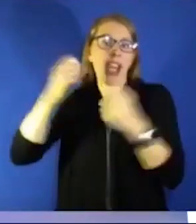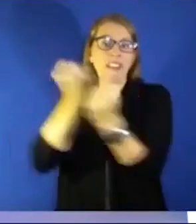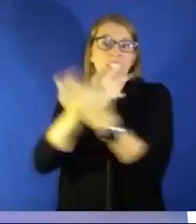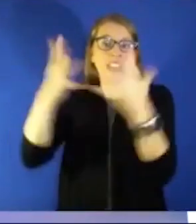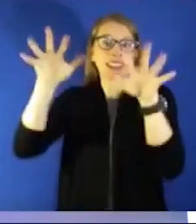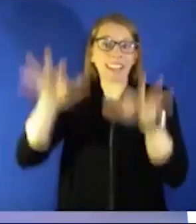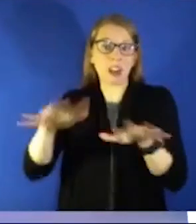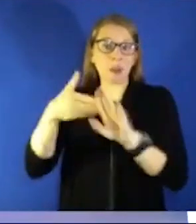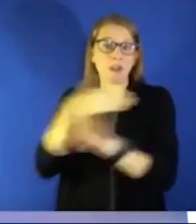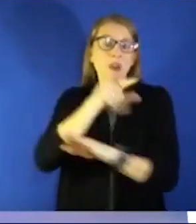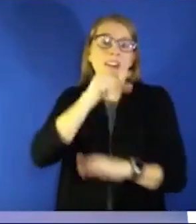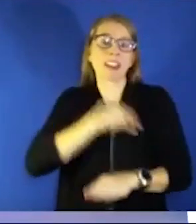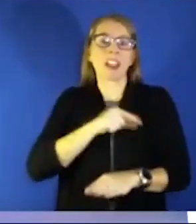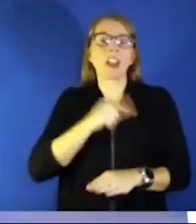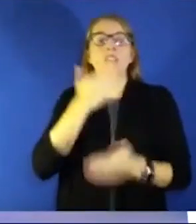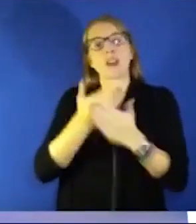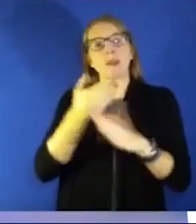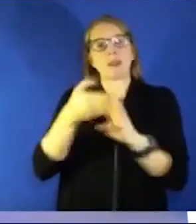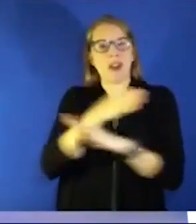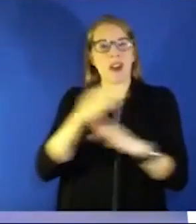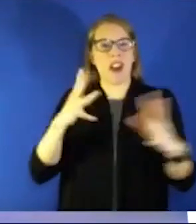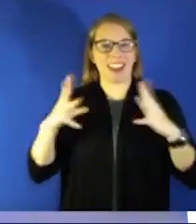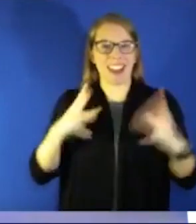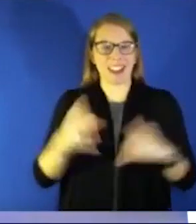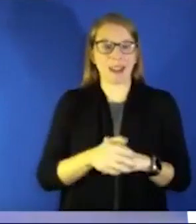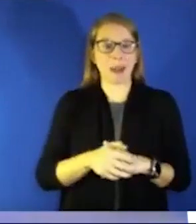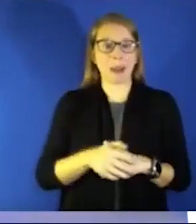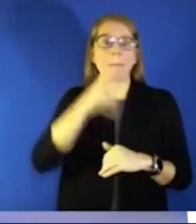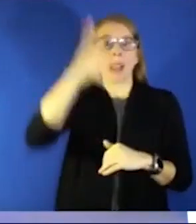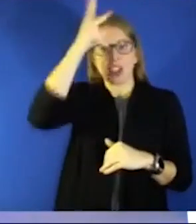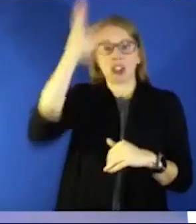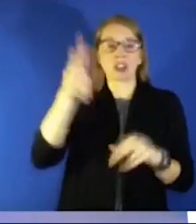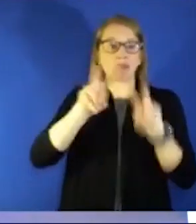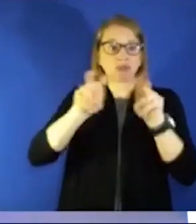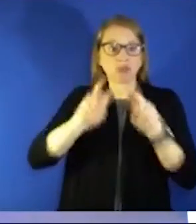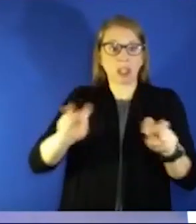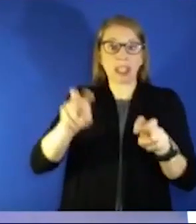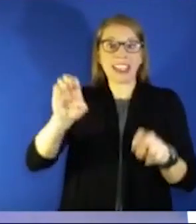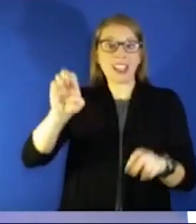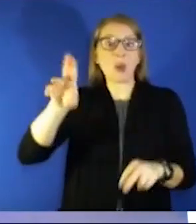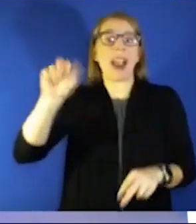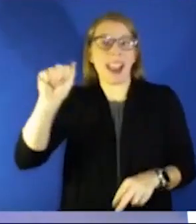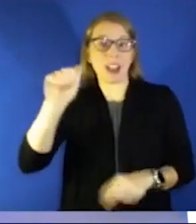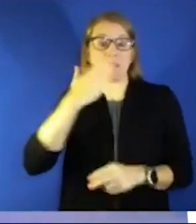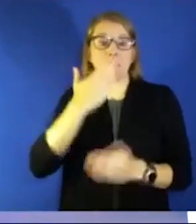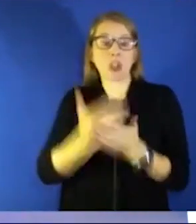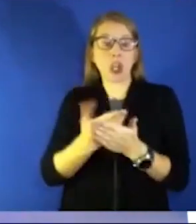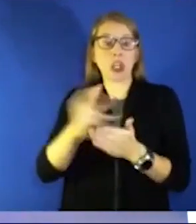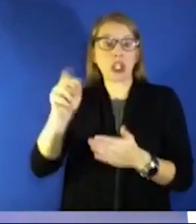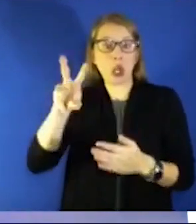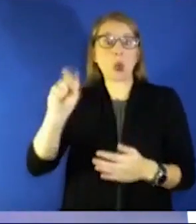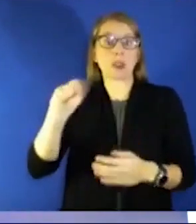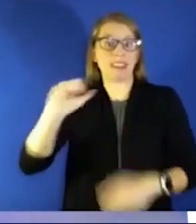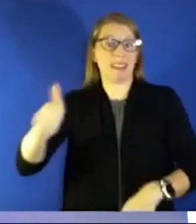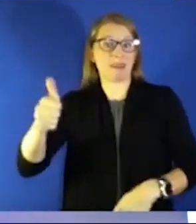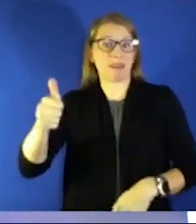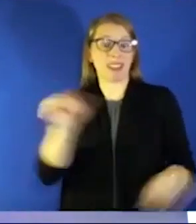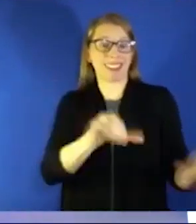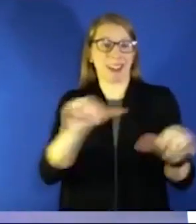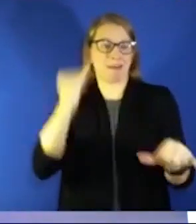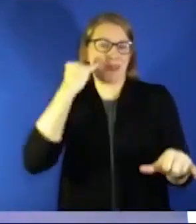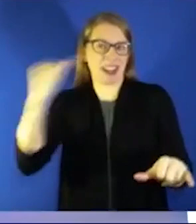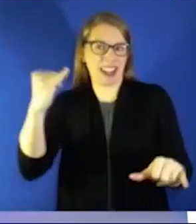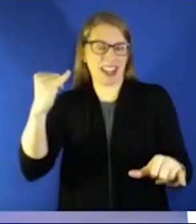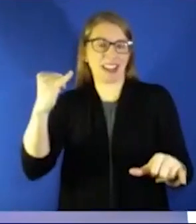holidays. And parents should look at emergency youth authorization as good news, thumbs up, go get it, just the way you did when it was for us